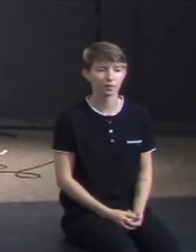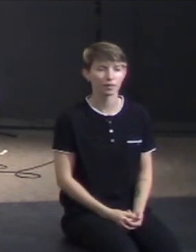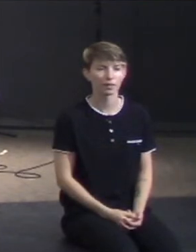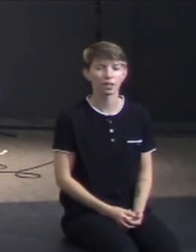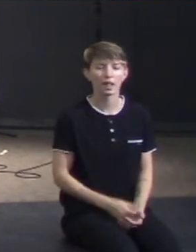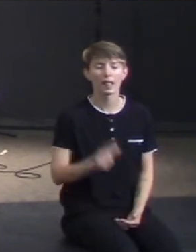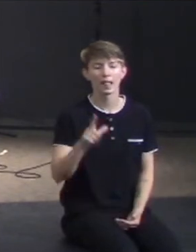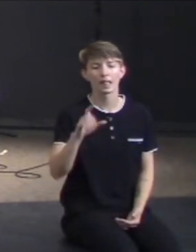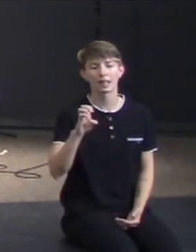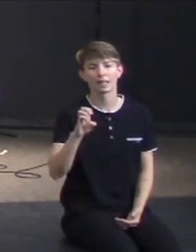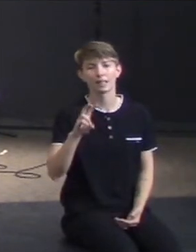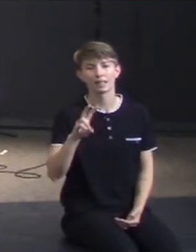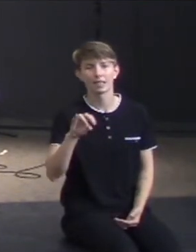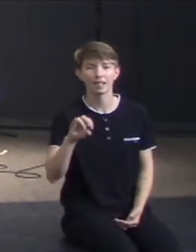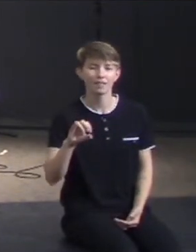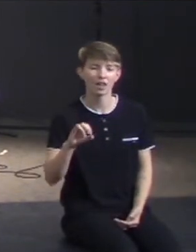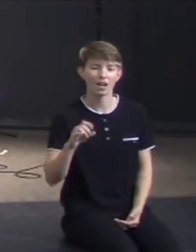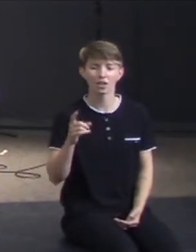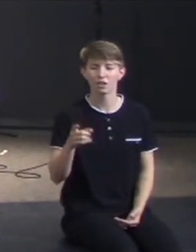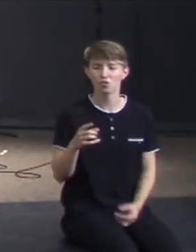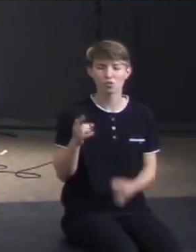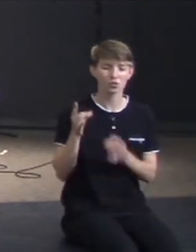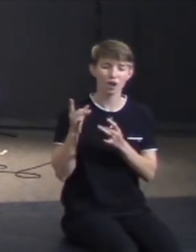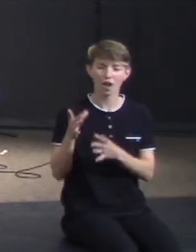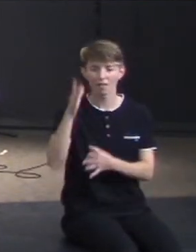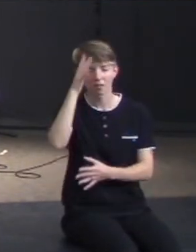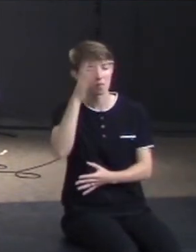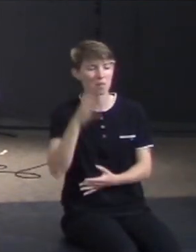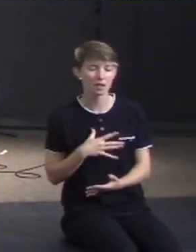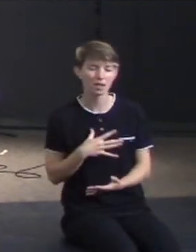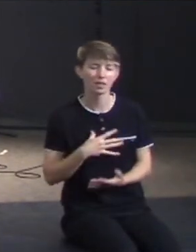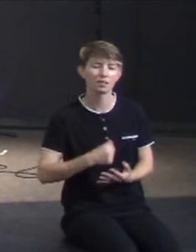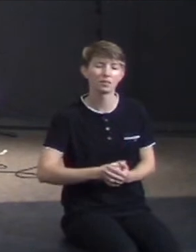Levi, you scoundrel of a man.